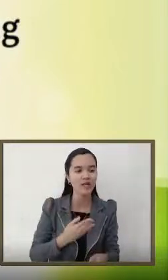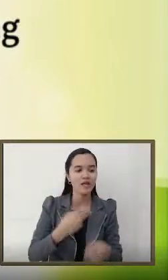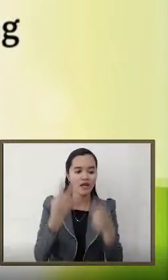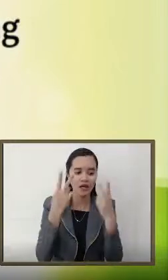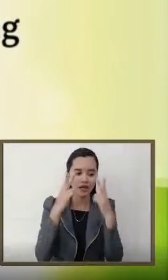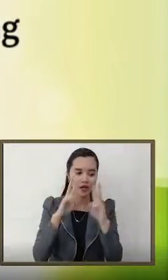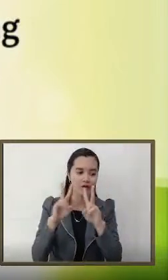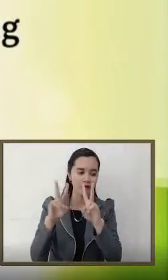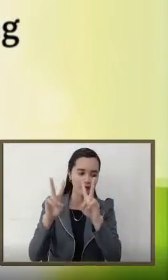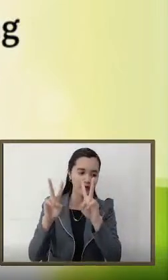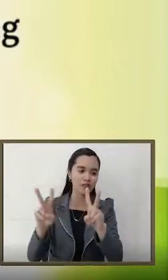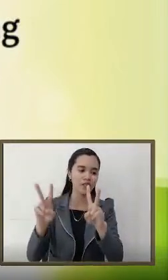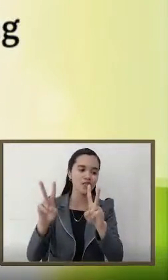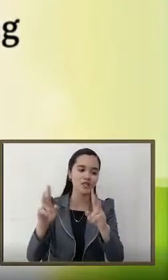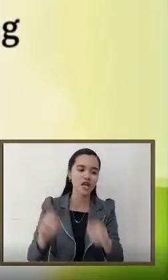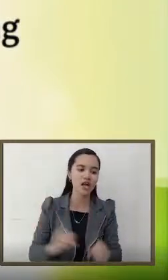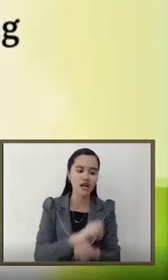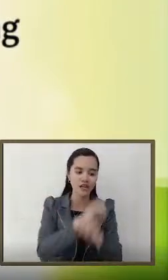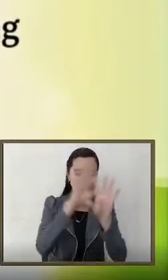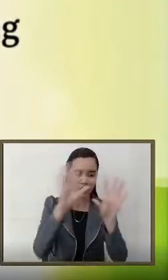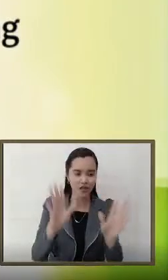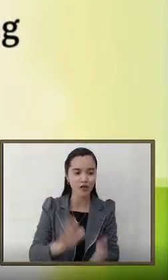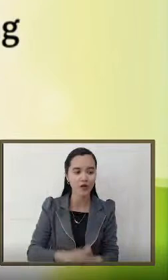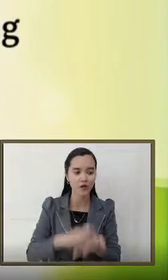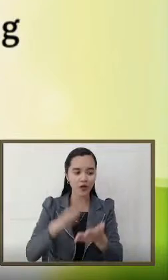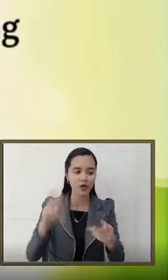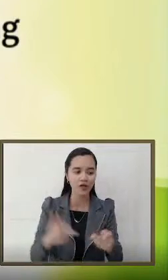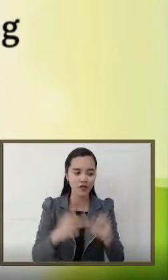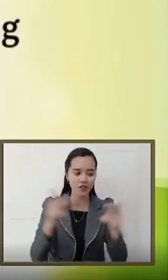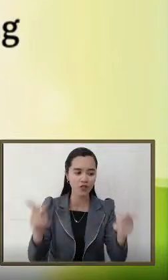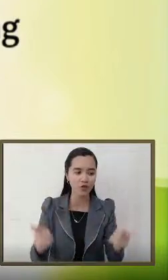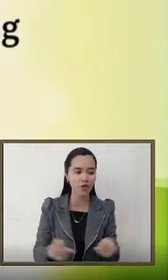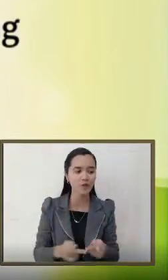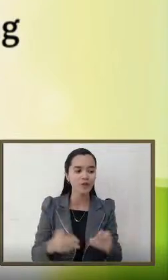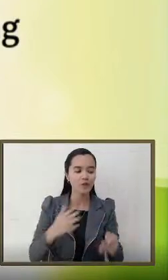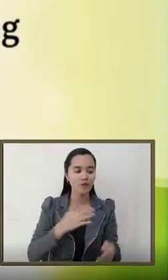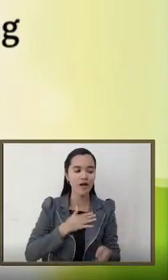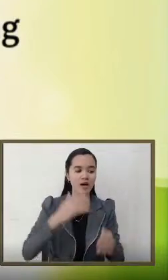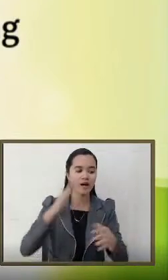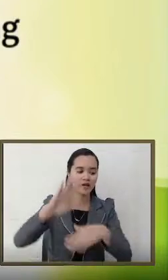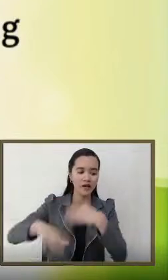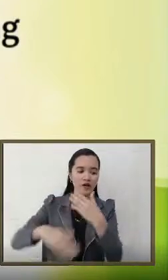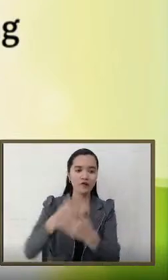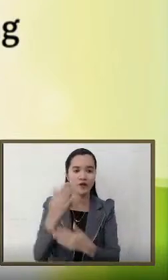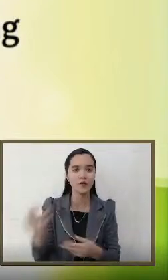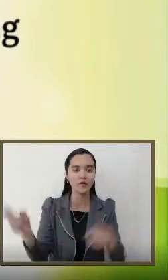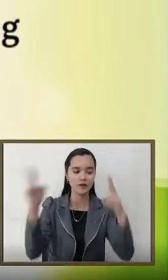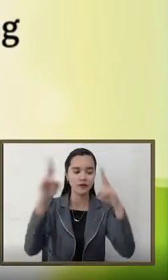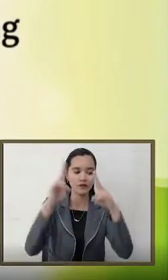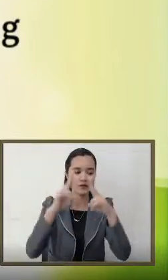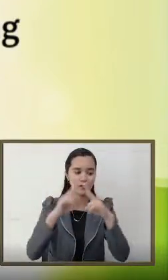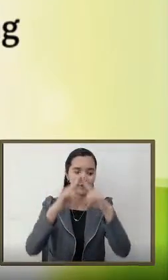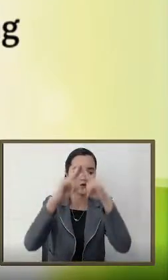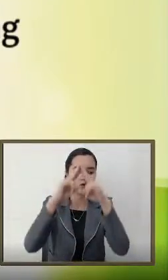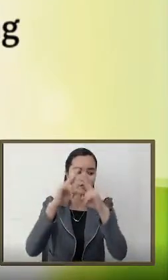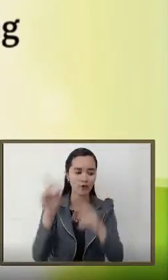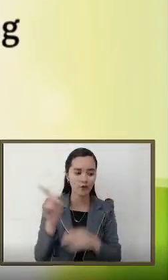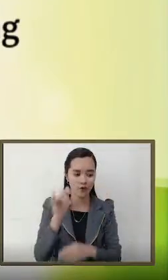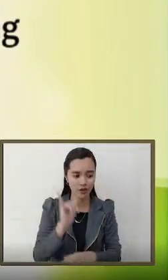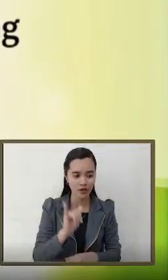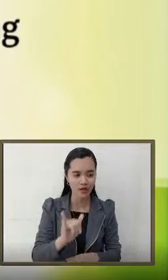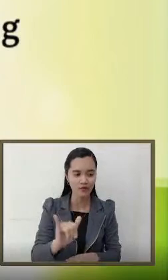me, and beauty shining, glory shore, my heaven, my